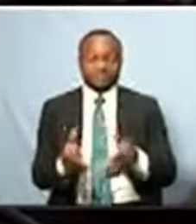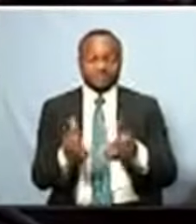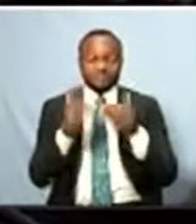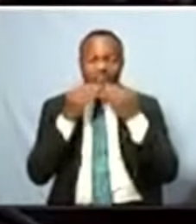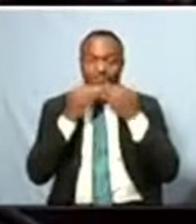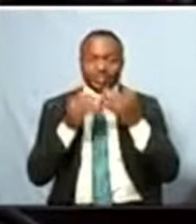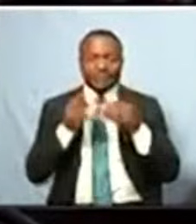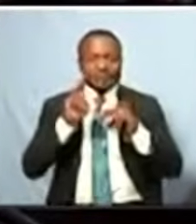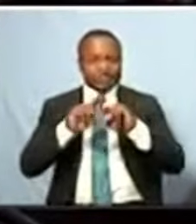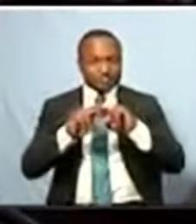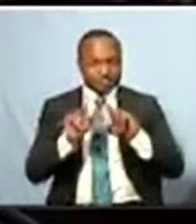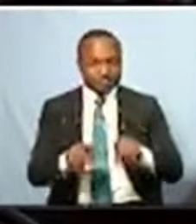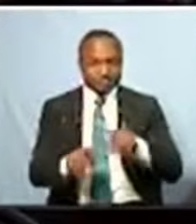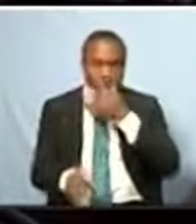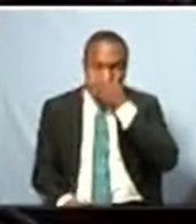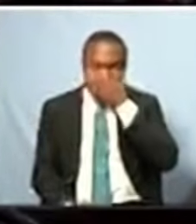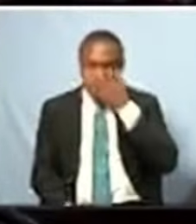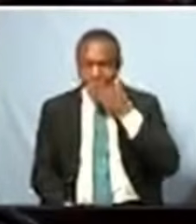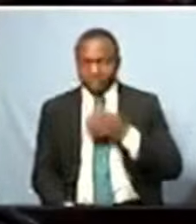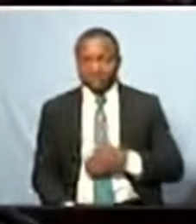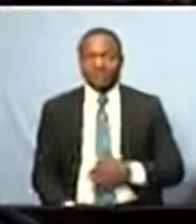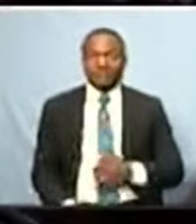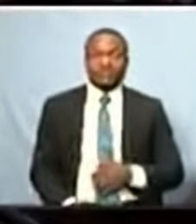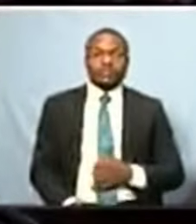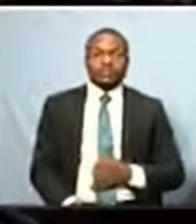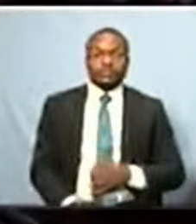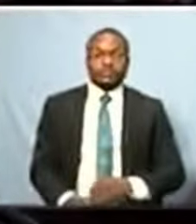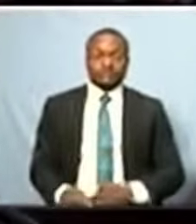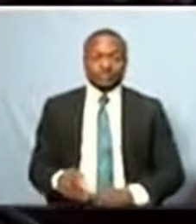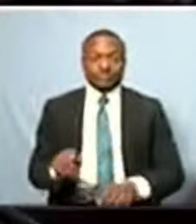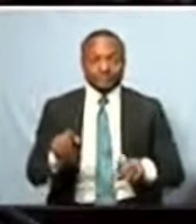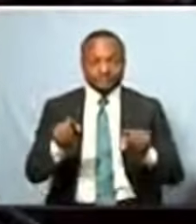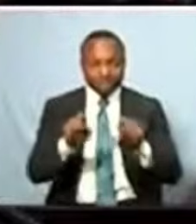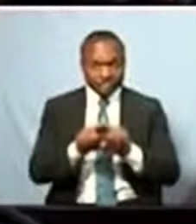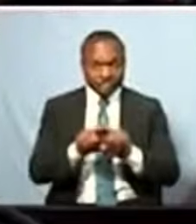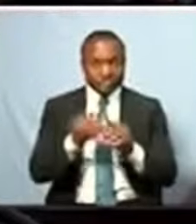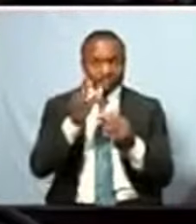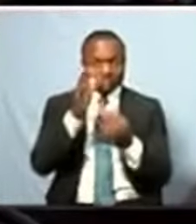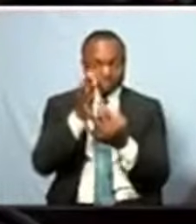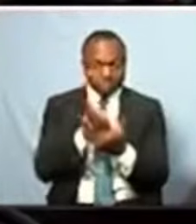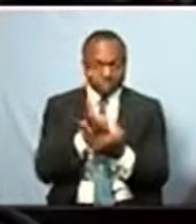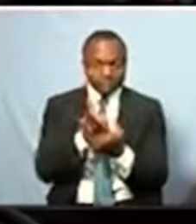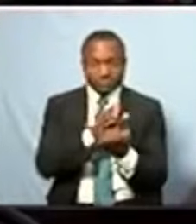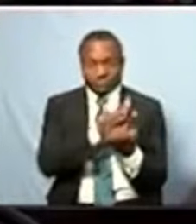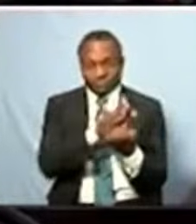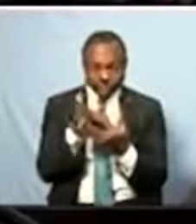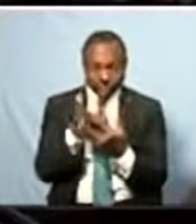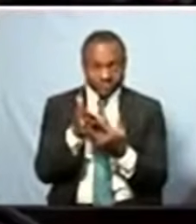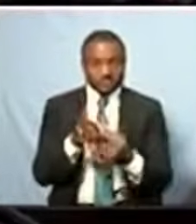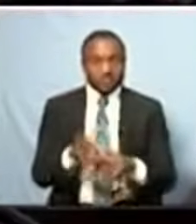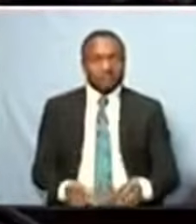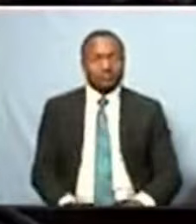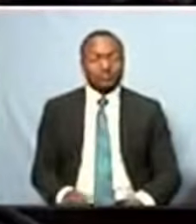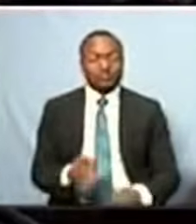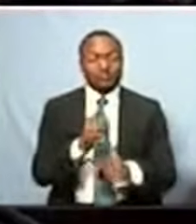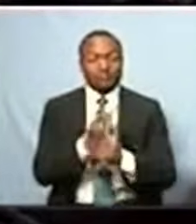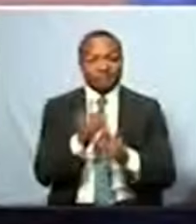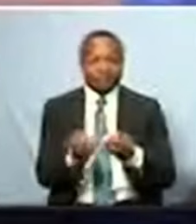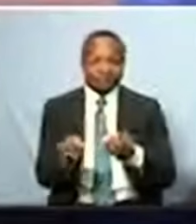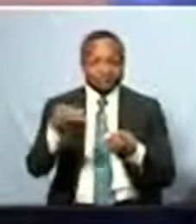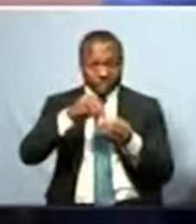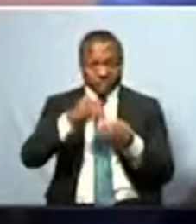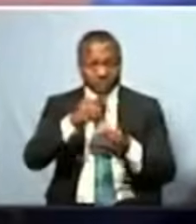Thank you, Chair. I think it's on the same delimitation, just a write down